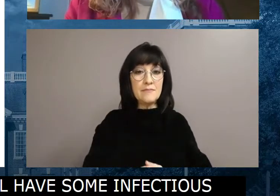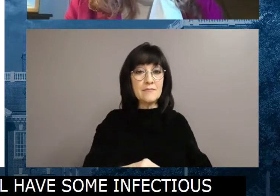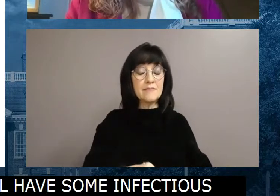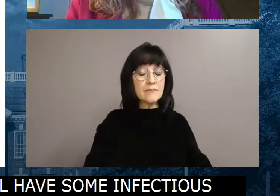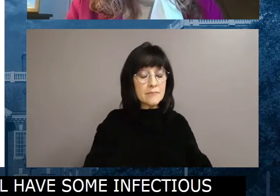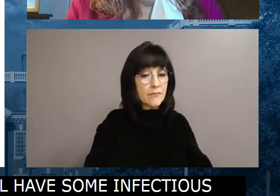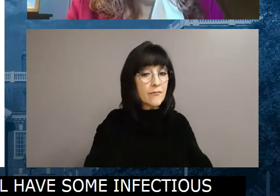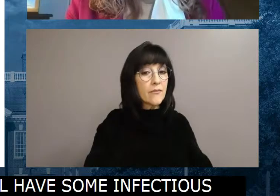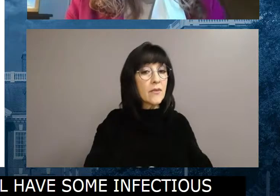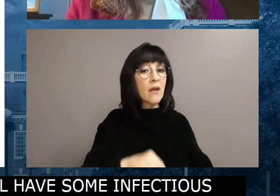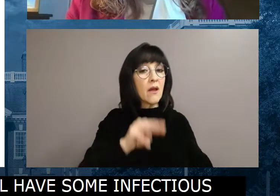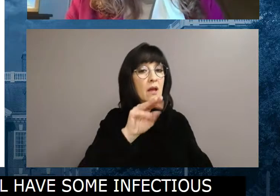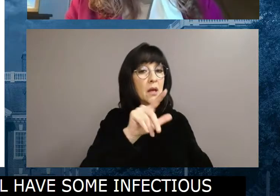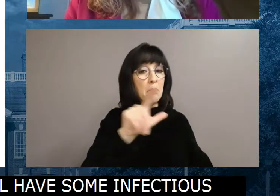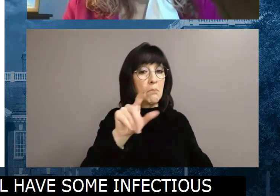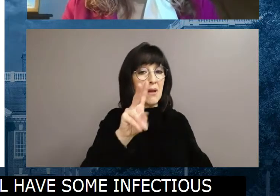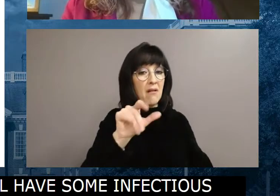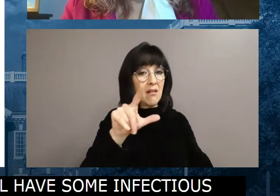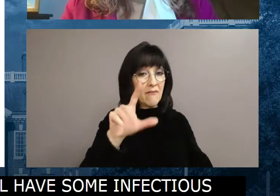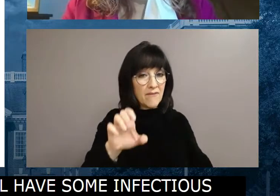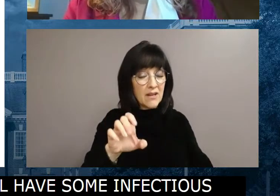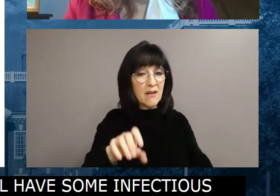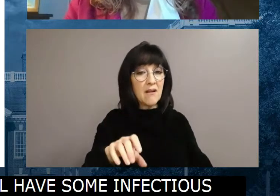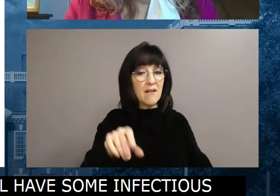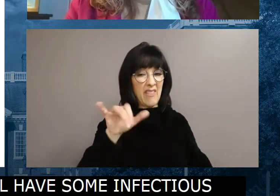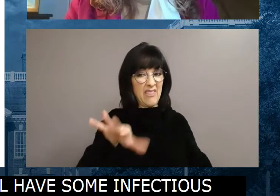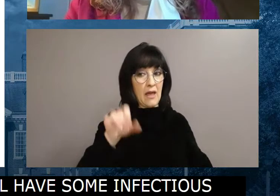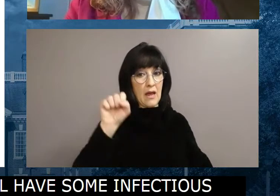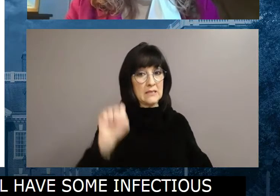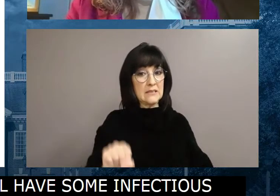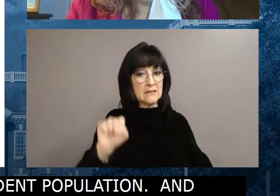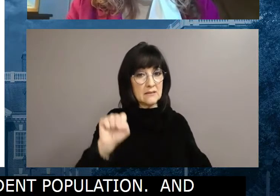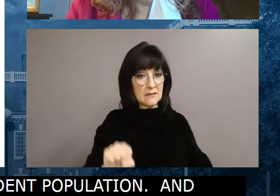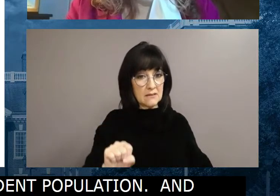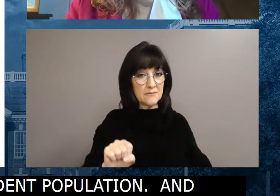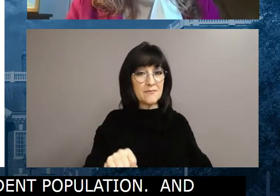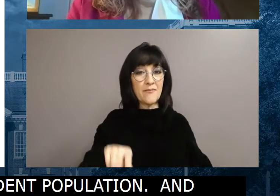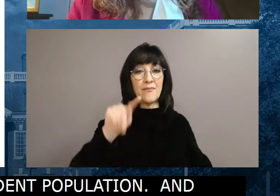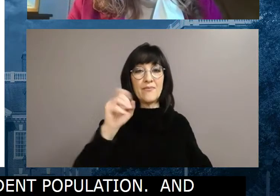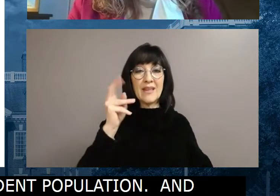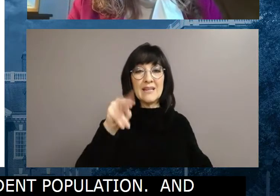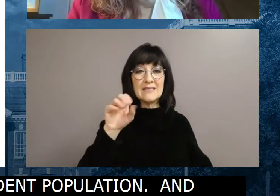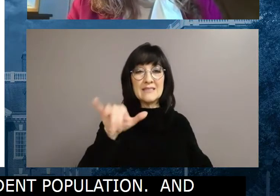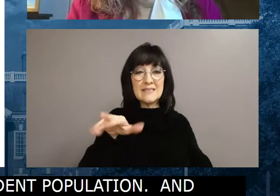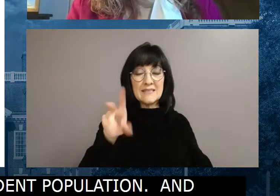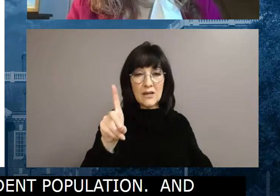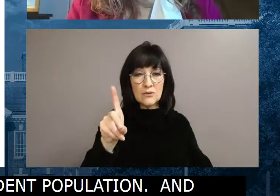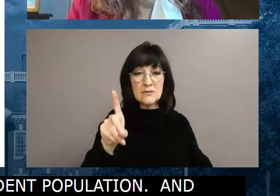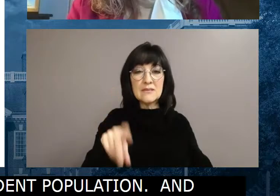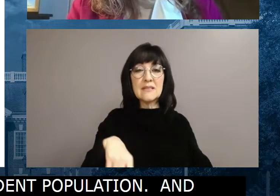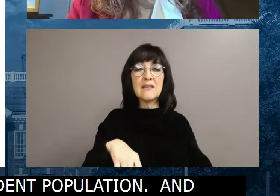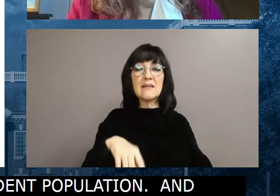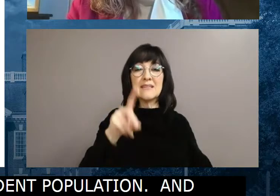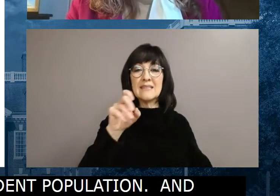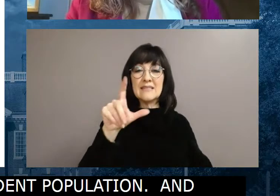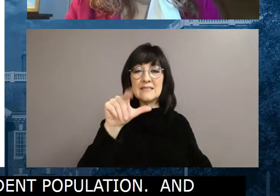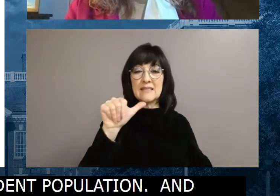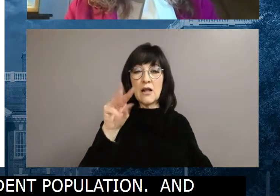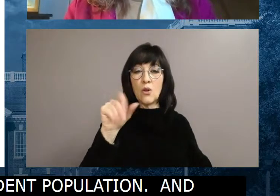in Sussex, as well as Townsend, Middletown, Delaware City, Newcastle, and in